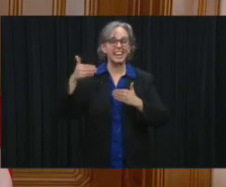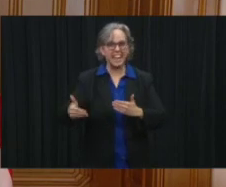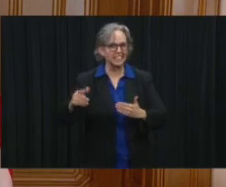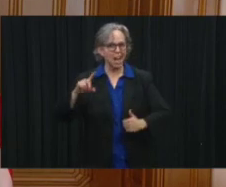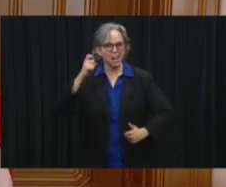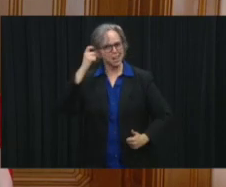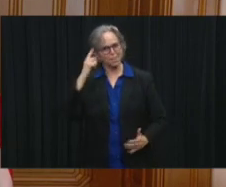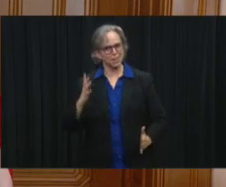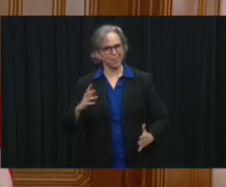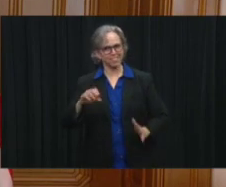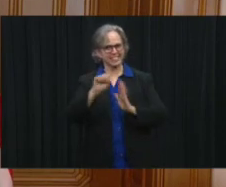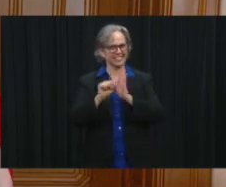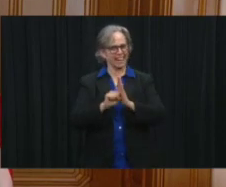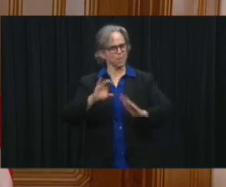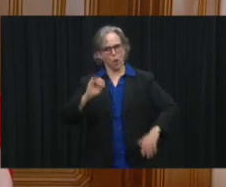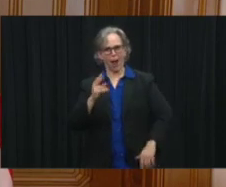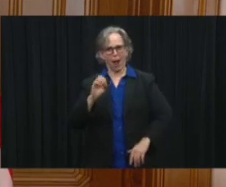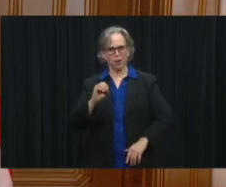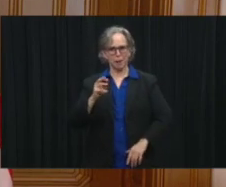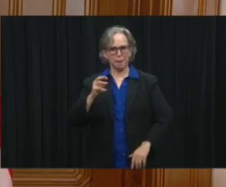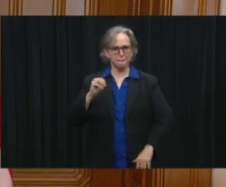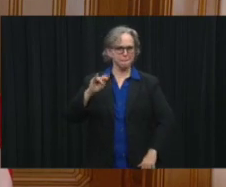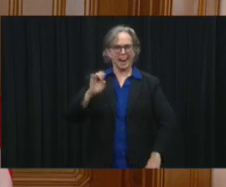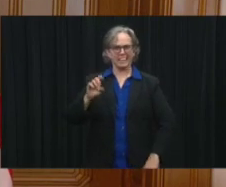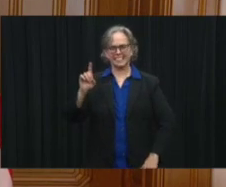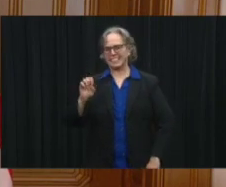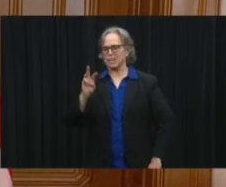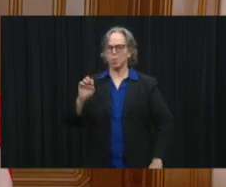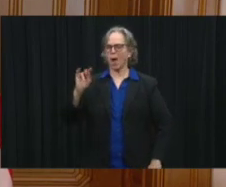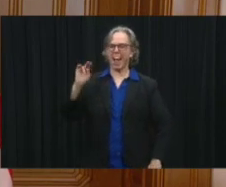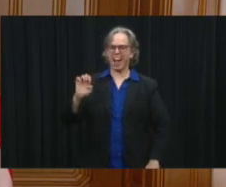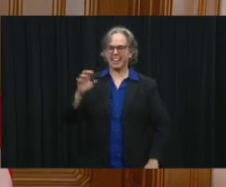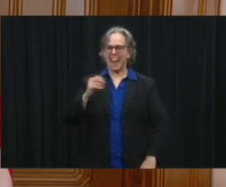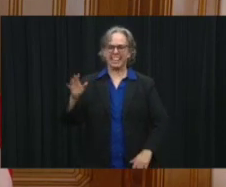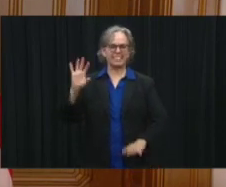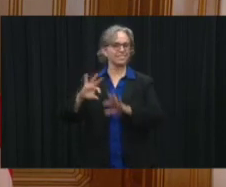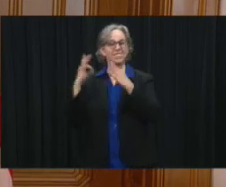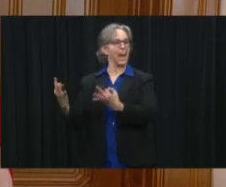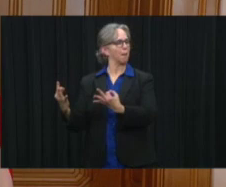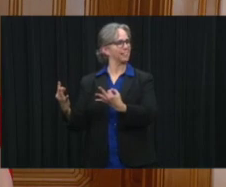of Ohio, Mike DeWine, and his family.